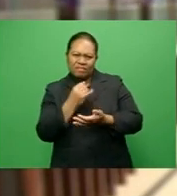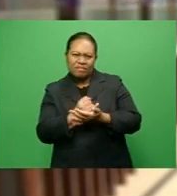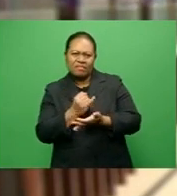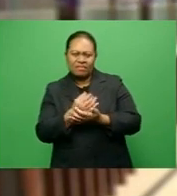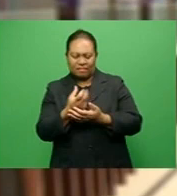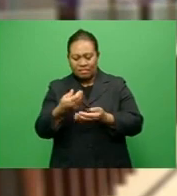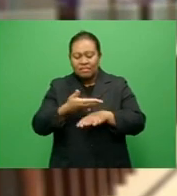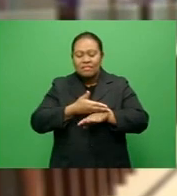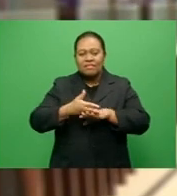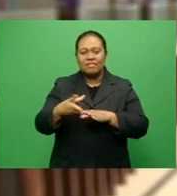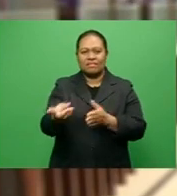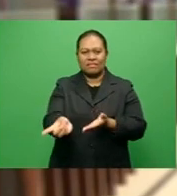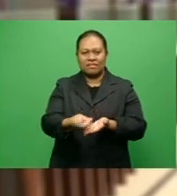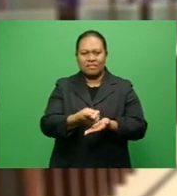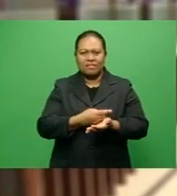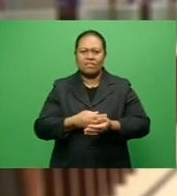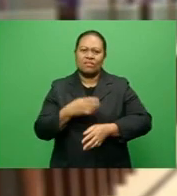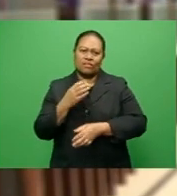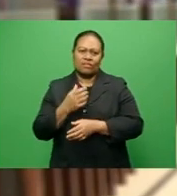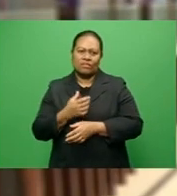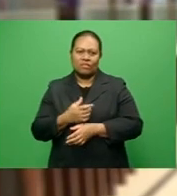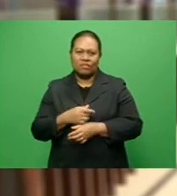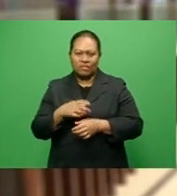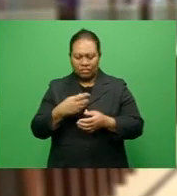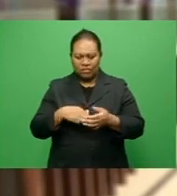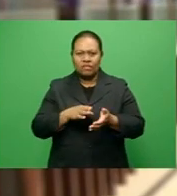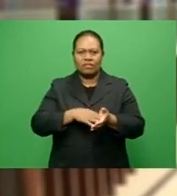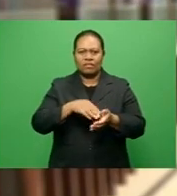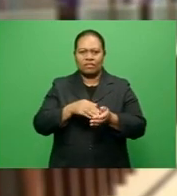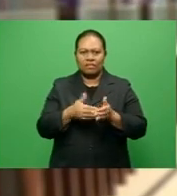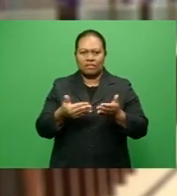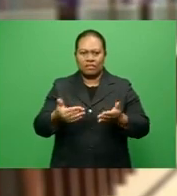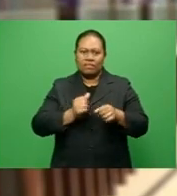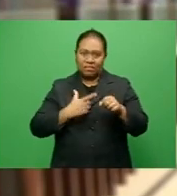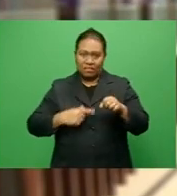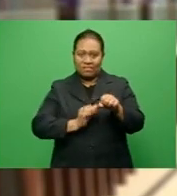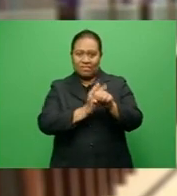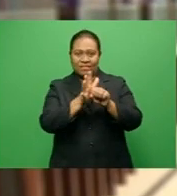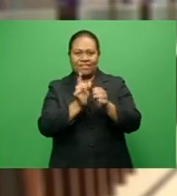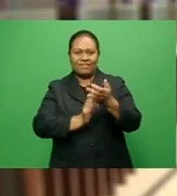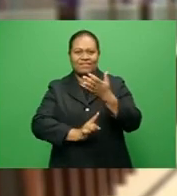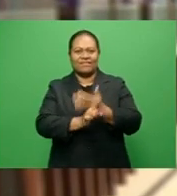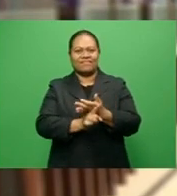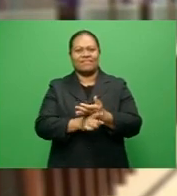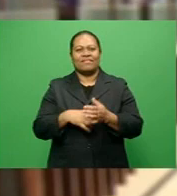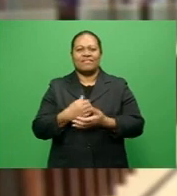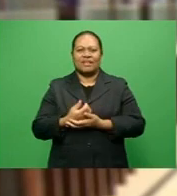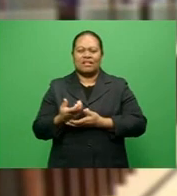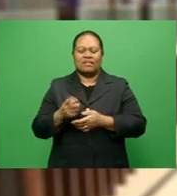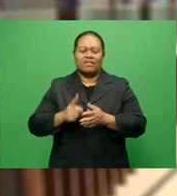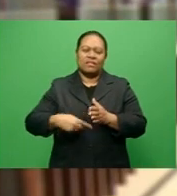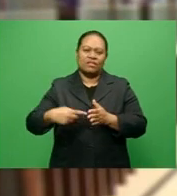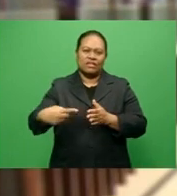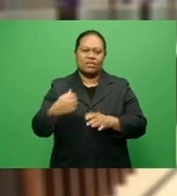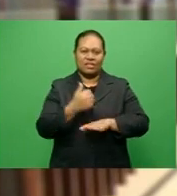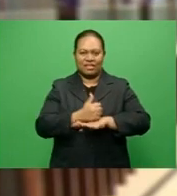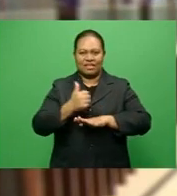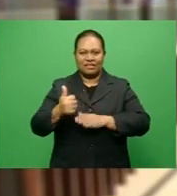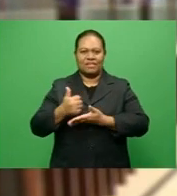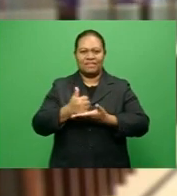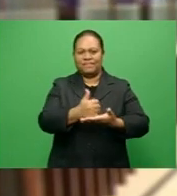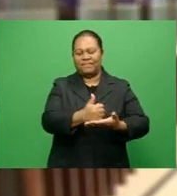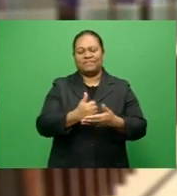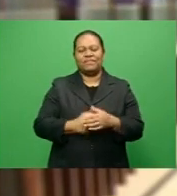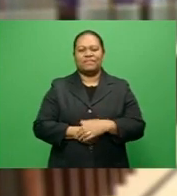data suggested the labor market recovery was stalling as the COVID-19 pandemic drags on and financial aid from